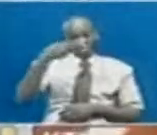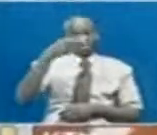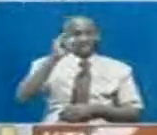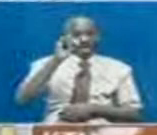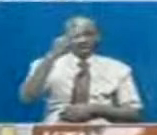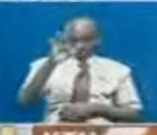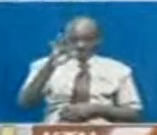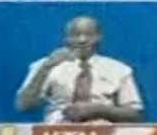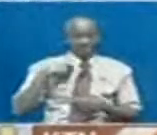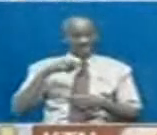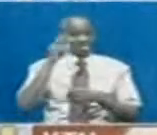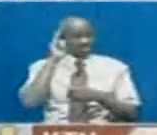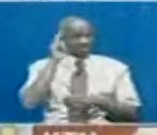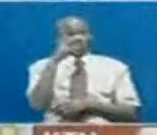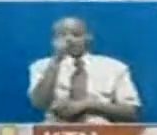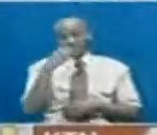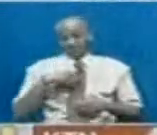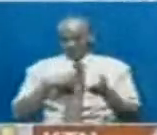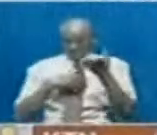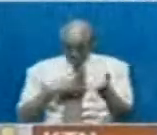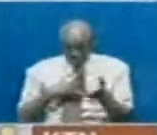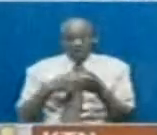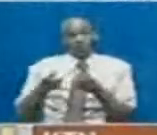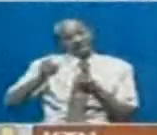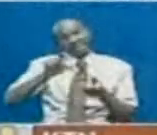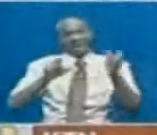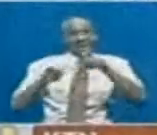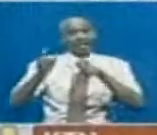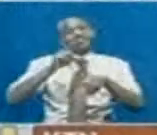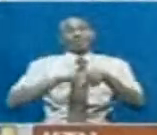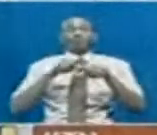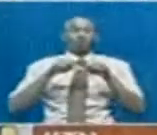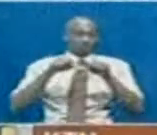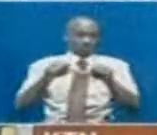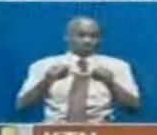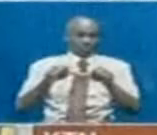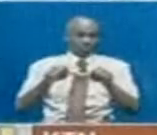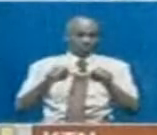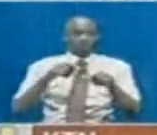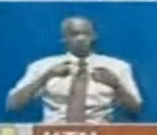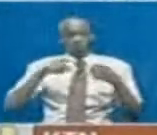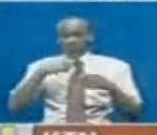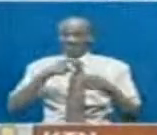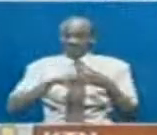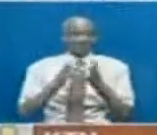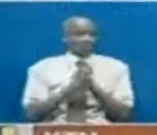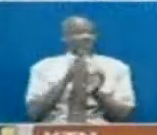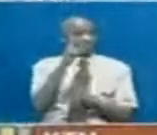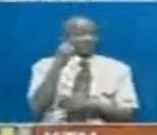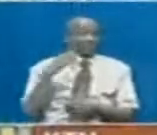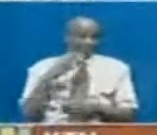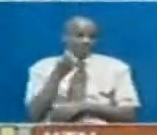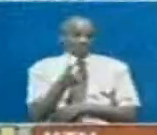going to pick 20. The numbers will be increasing as we go by. For the starters, we're starting with 20 already identified at this